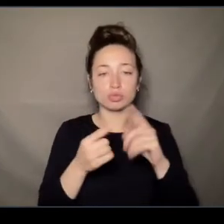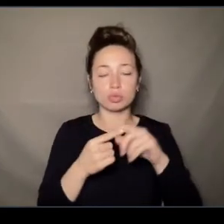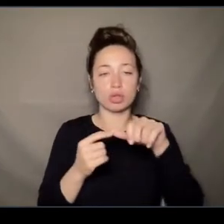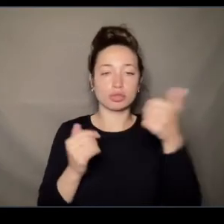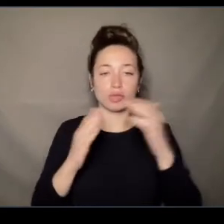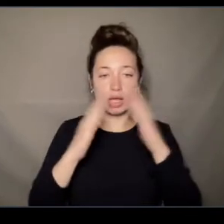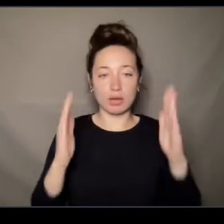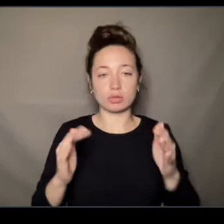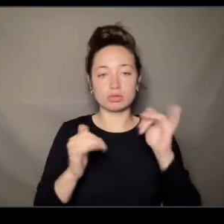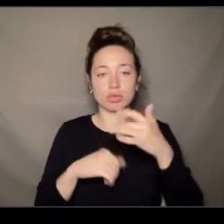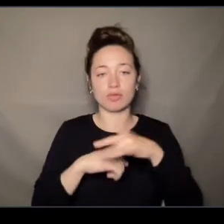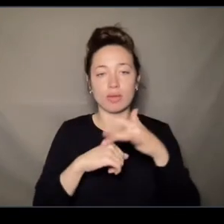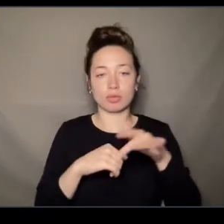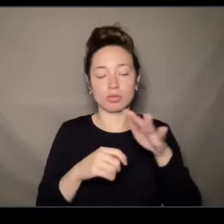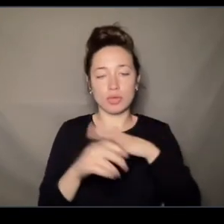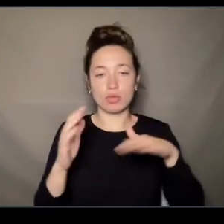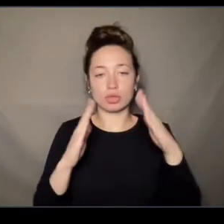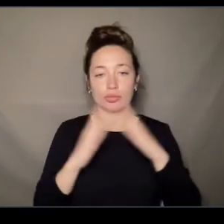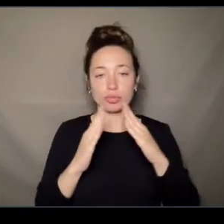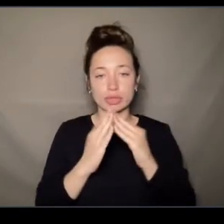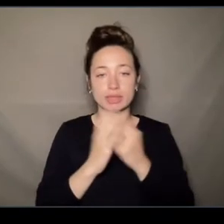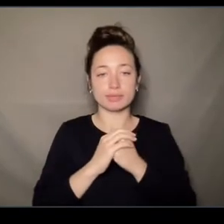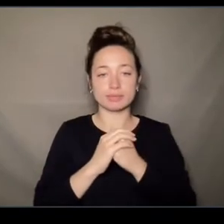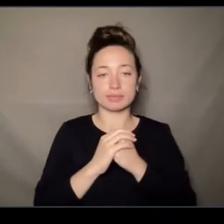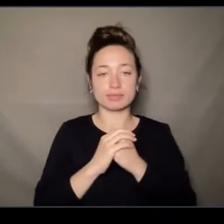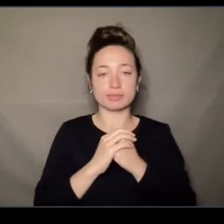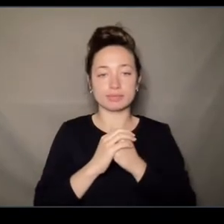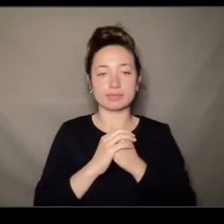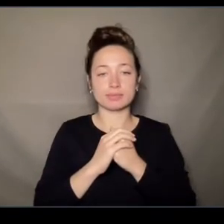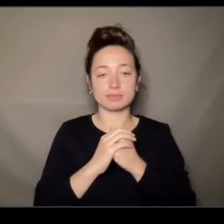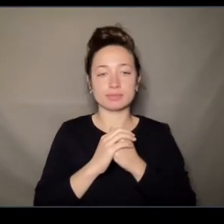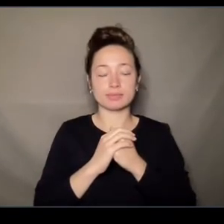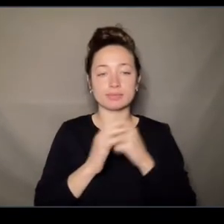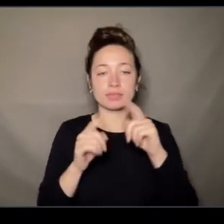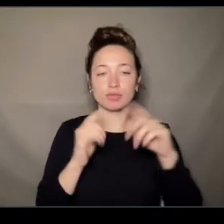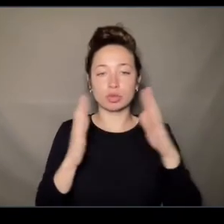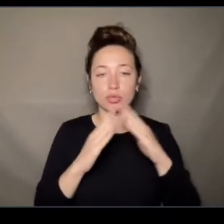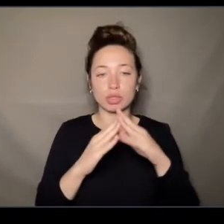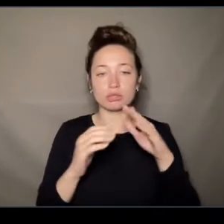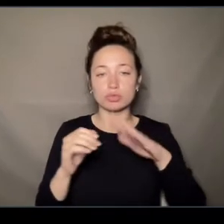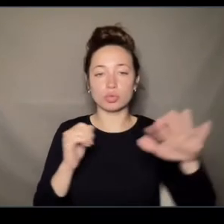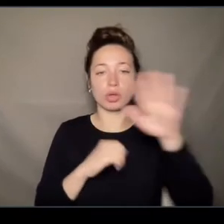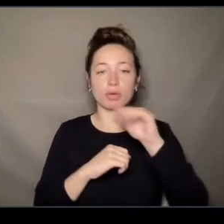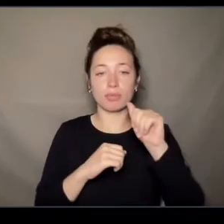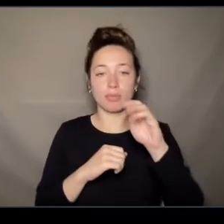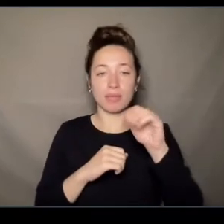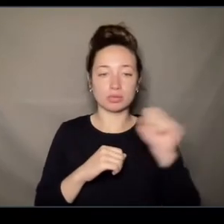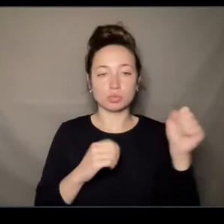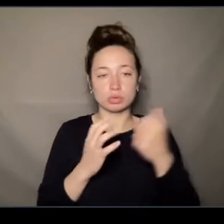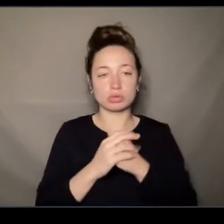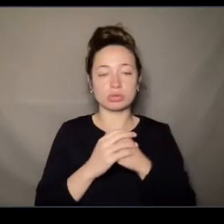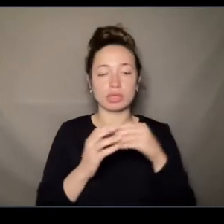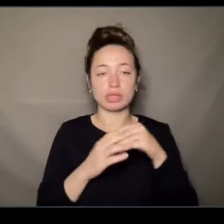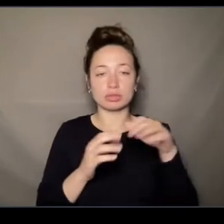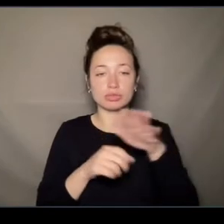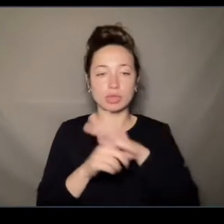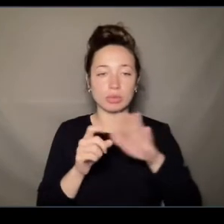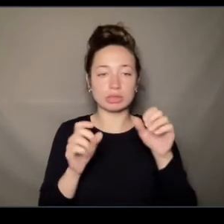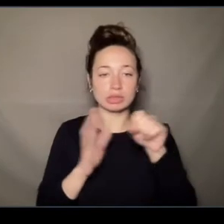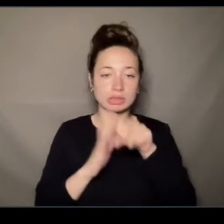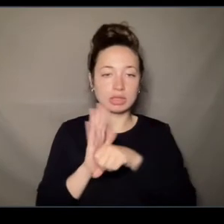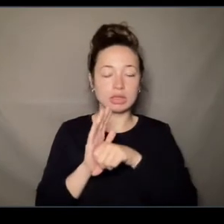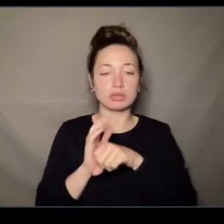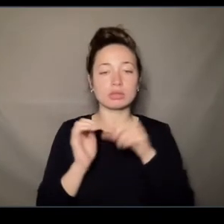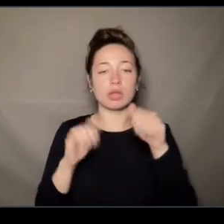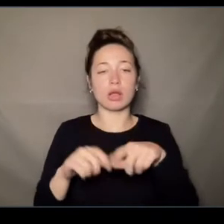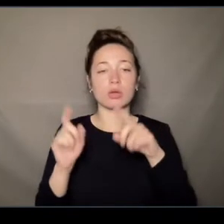to Alternative House that are available around the community, Right. the different communities throughout Massachusetts and the surrounding states. You